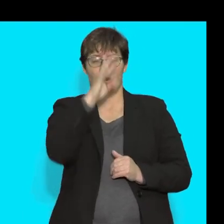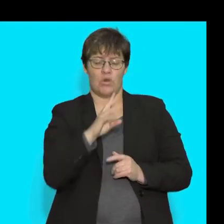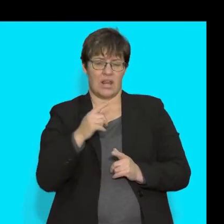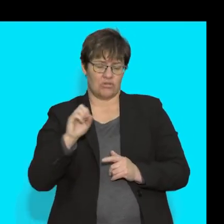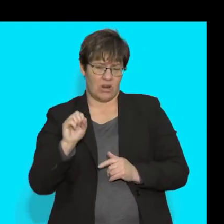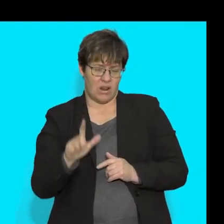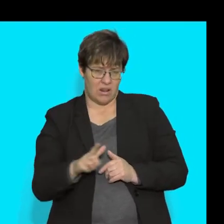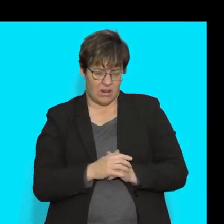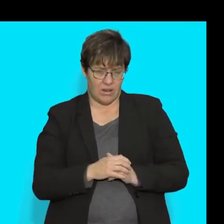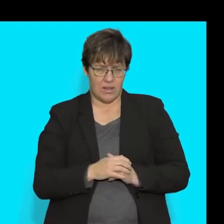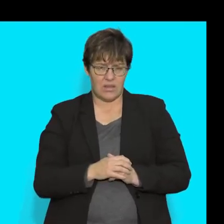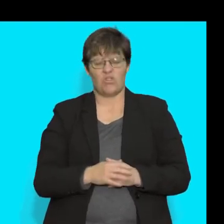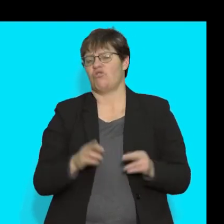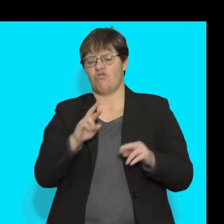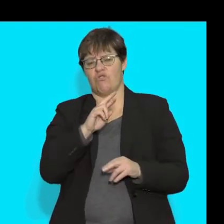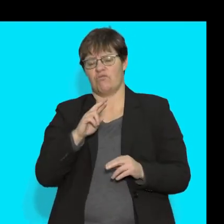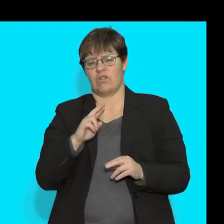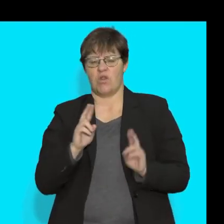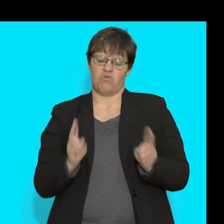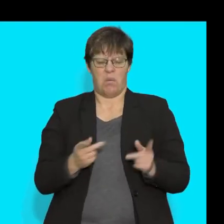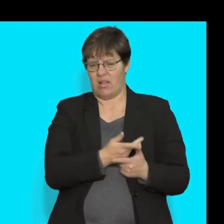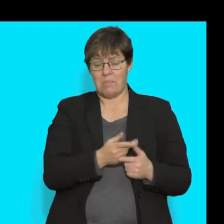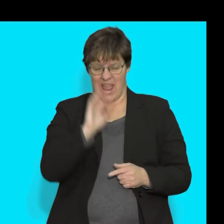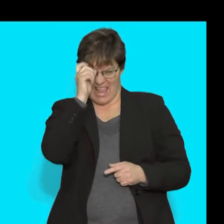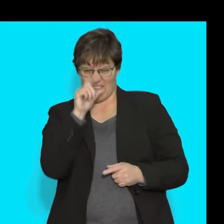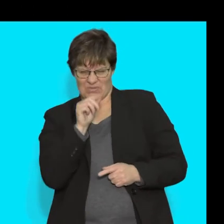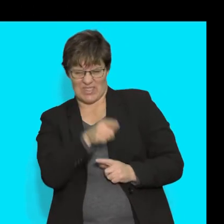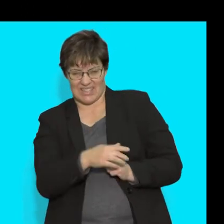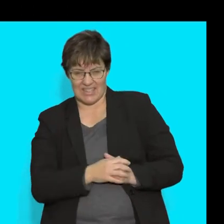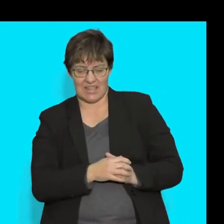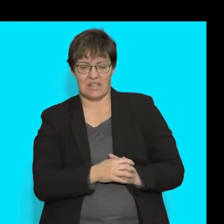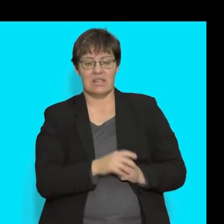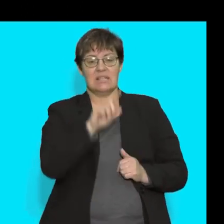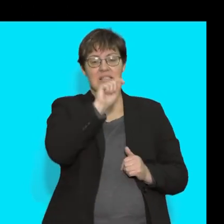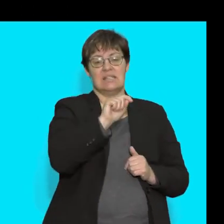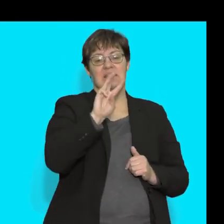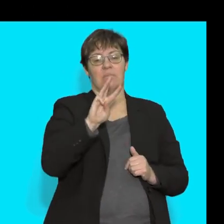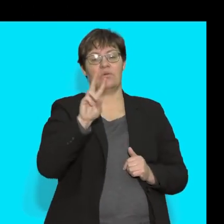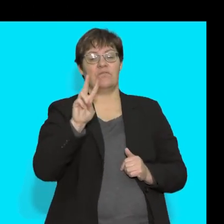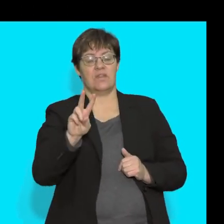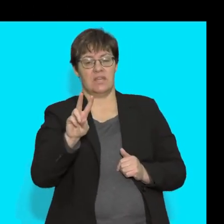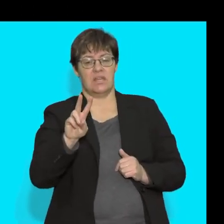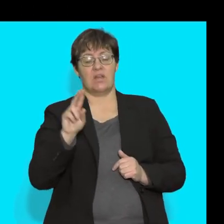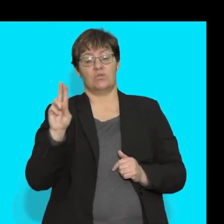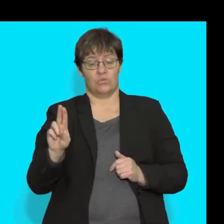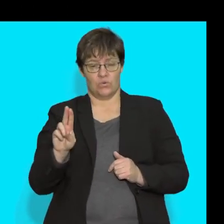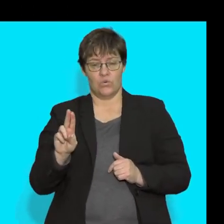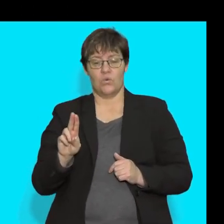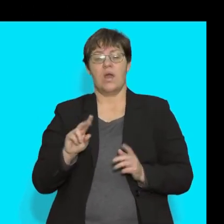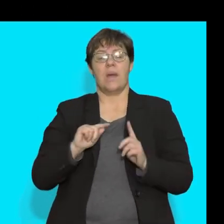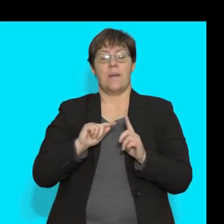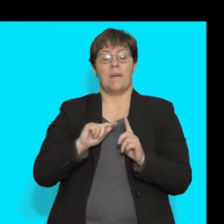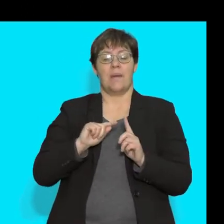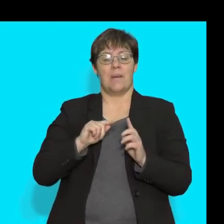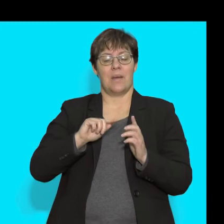quadrilateral. It's not a regular quadrilateral, so that is the most interesting thing here. T, W, V, and U are